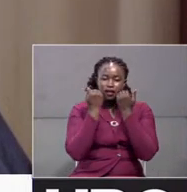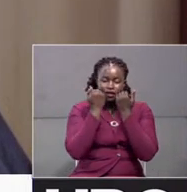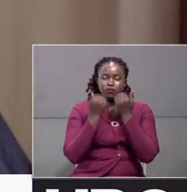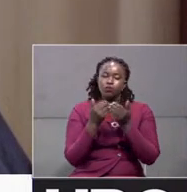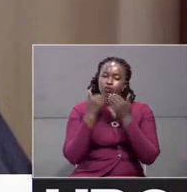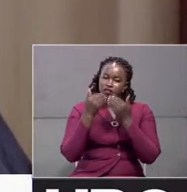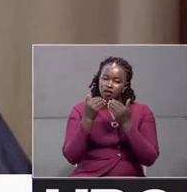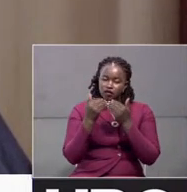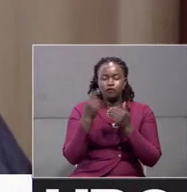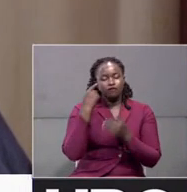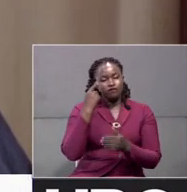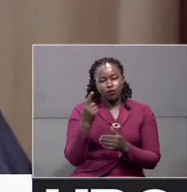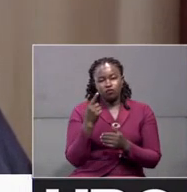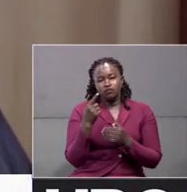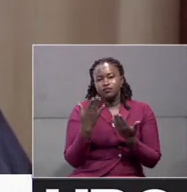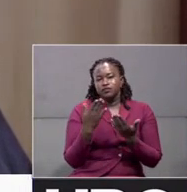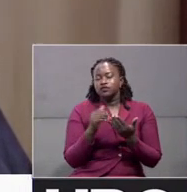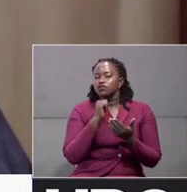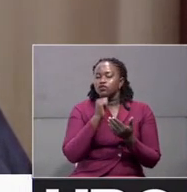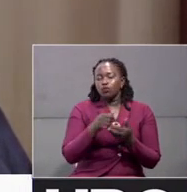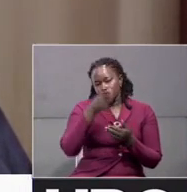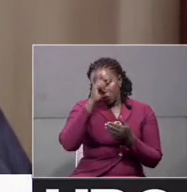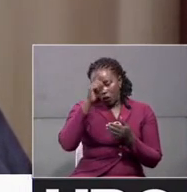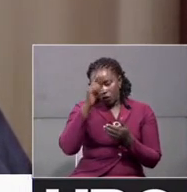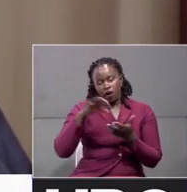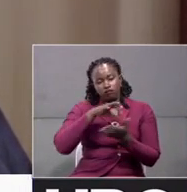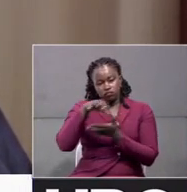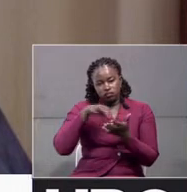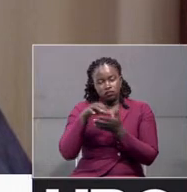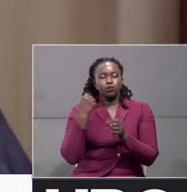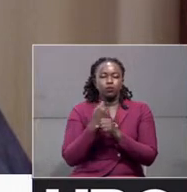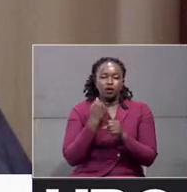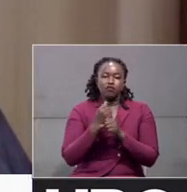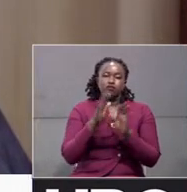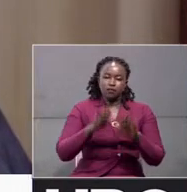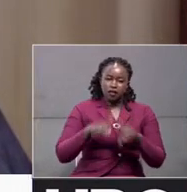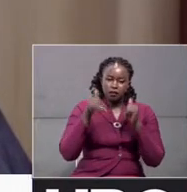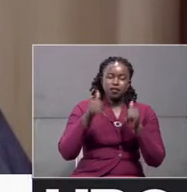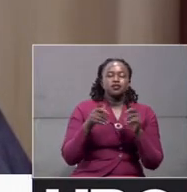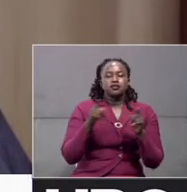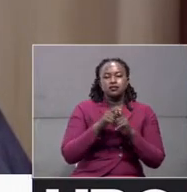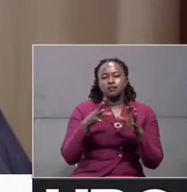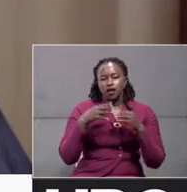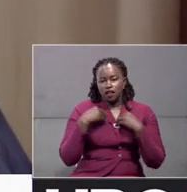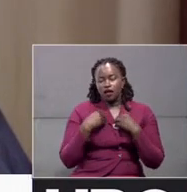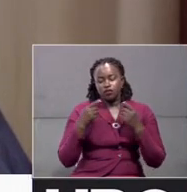for not interfering with the work of Parliament and allowing us